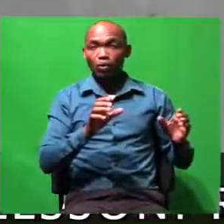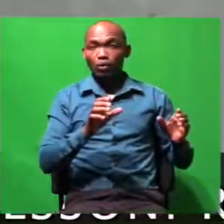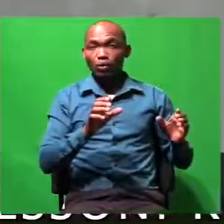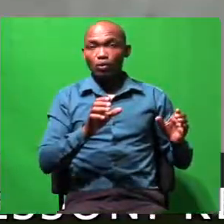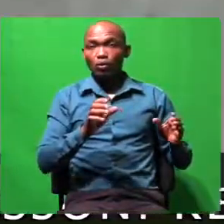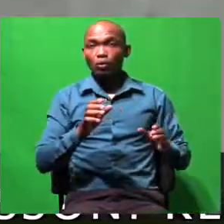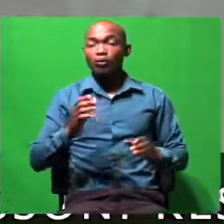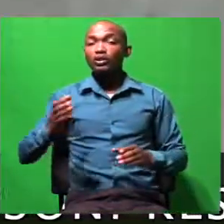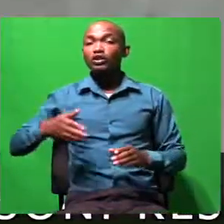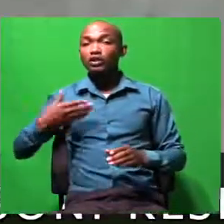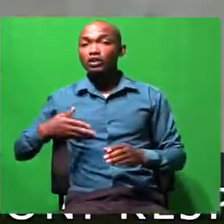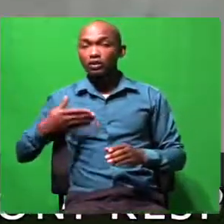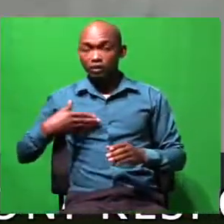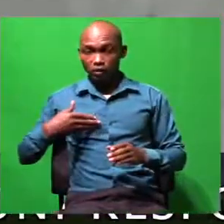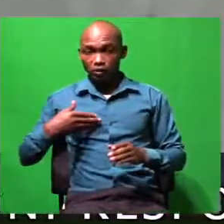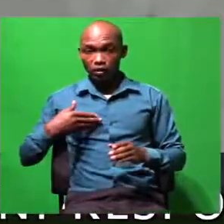special